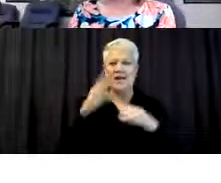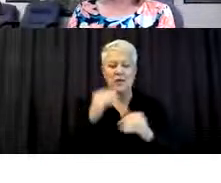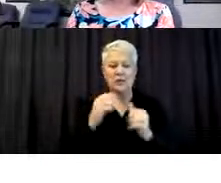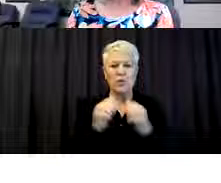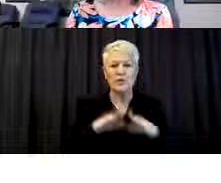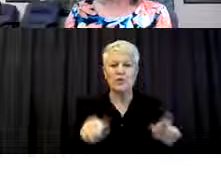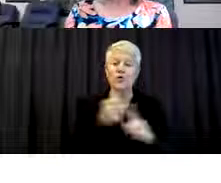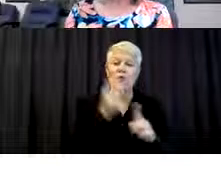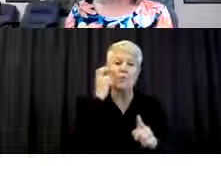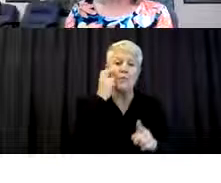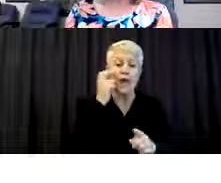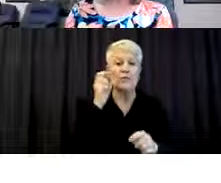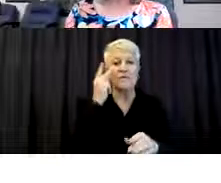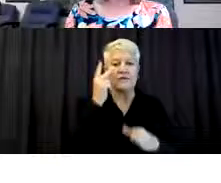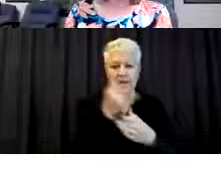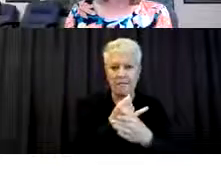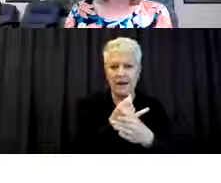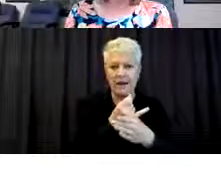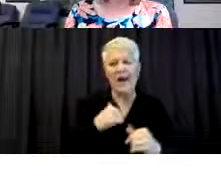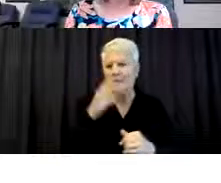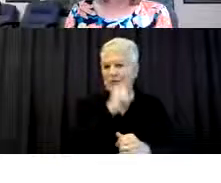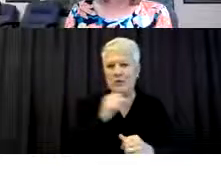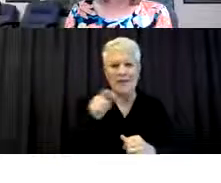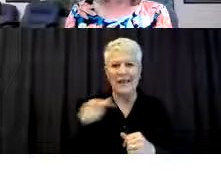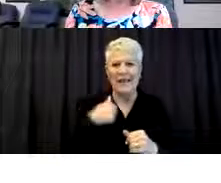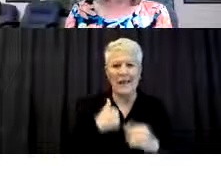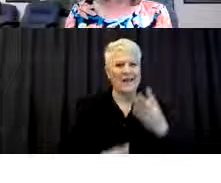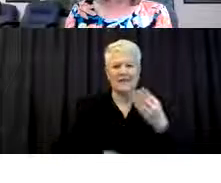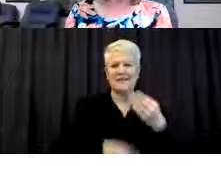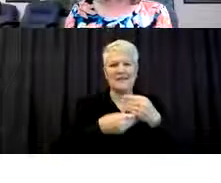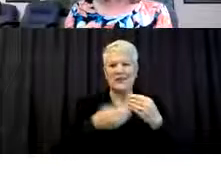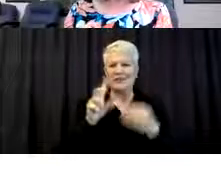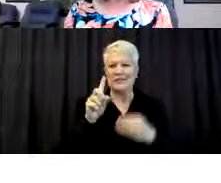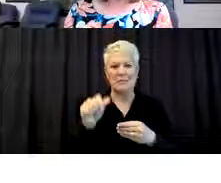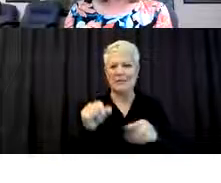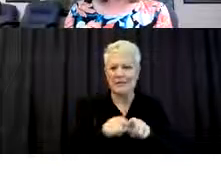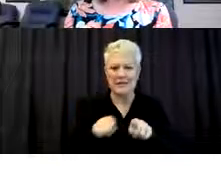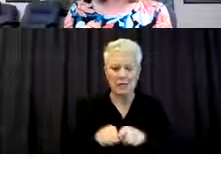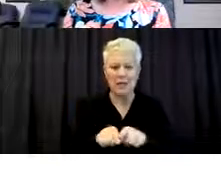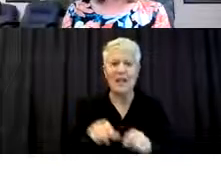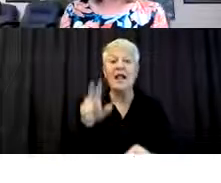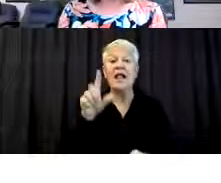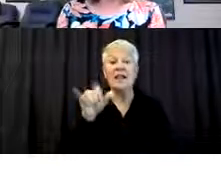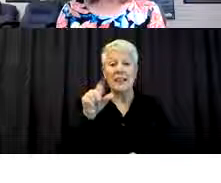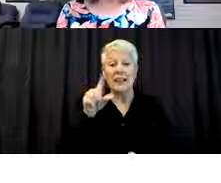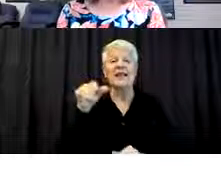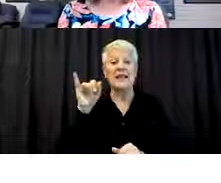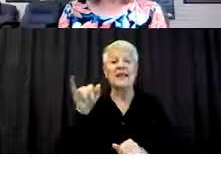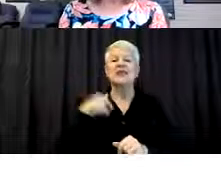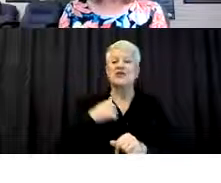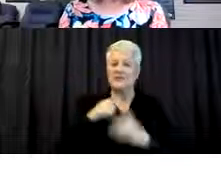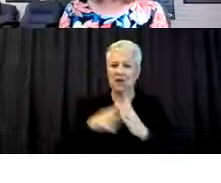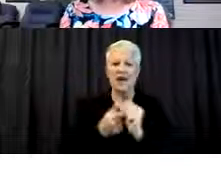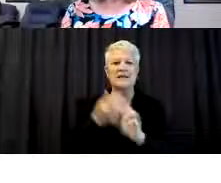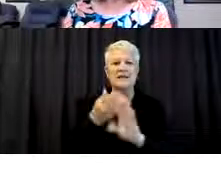are blind or visually impaired, and I'm assuming they had additional disabilities as well. Lilli started out as a preschool